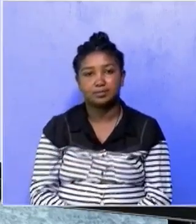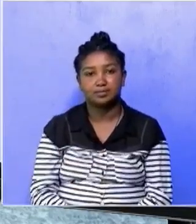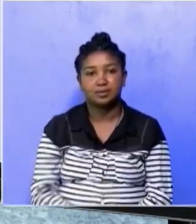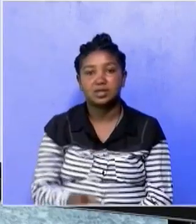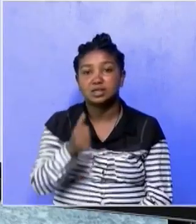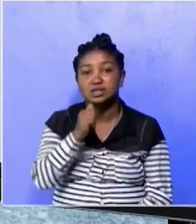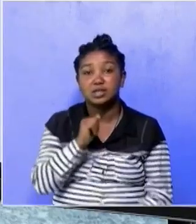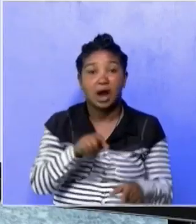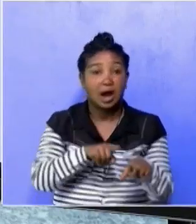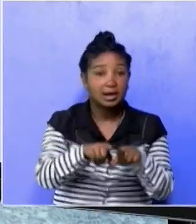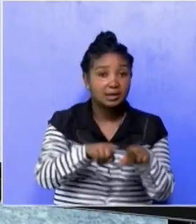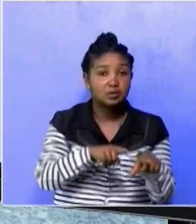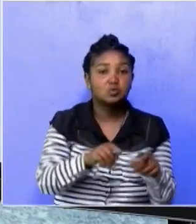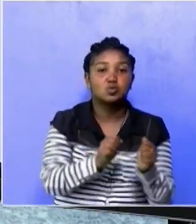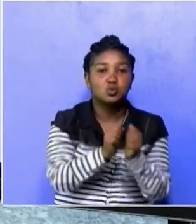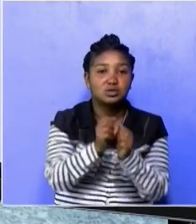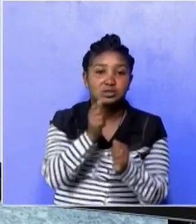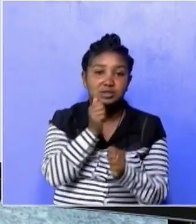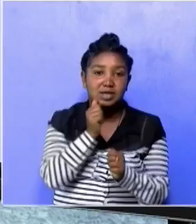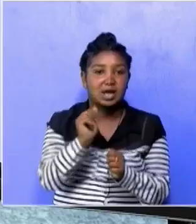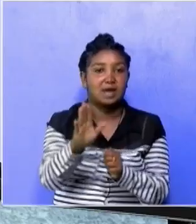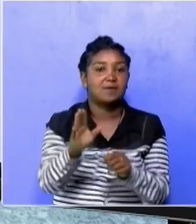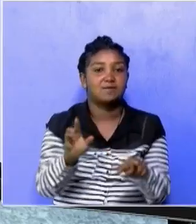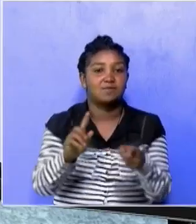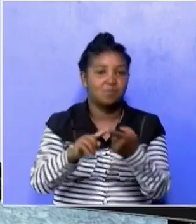She agreed with her friend.